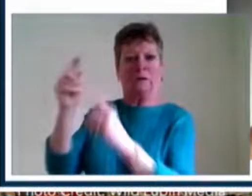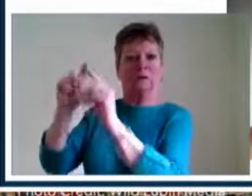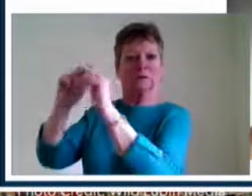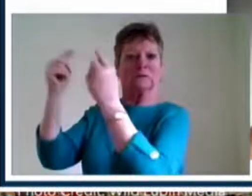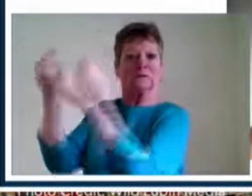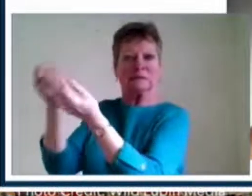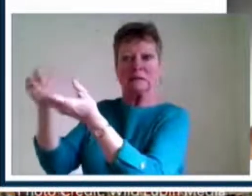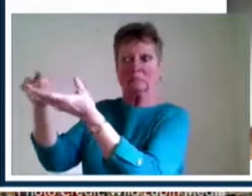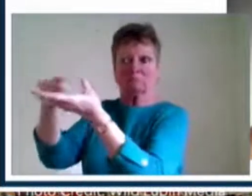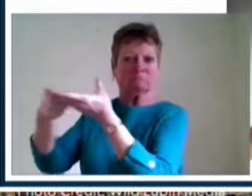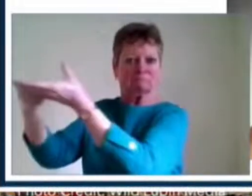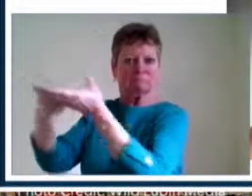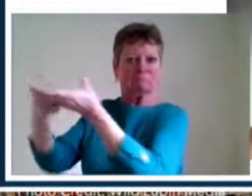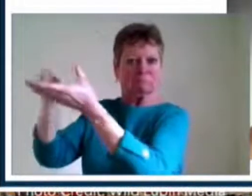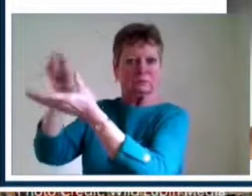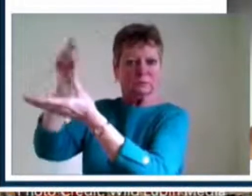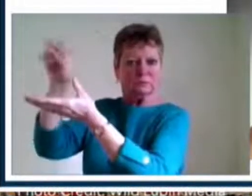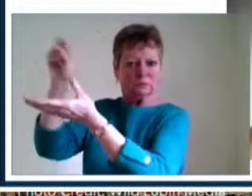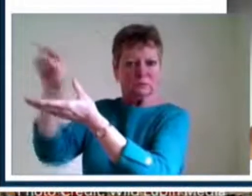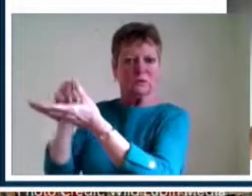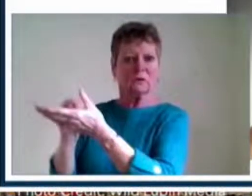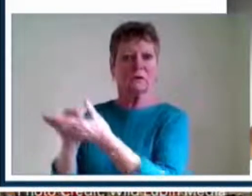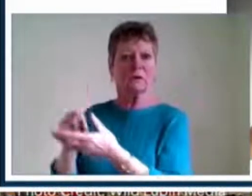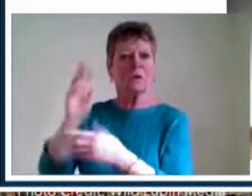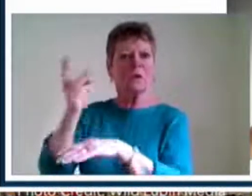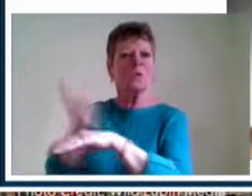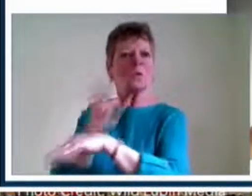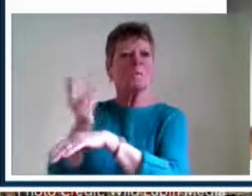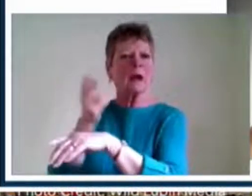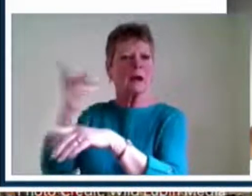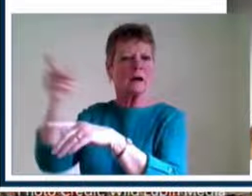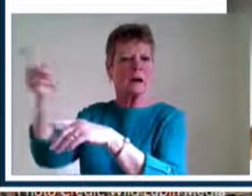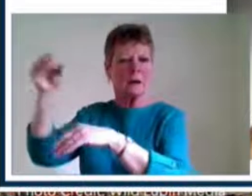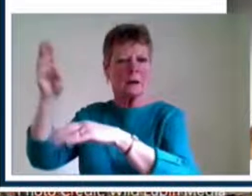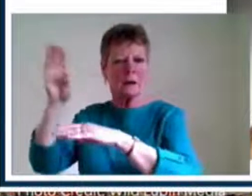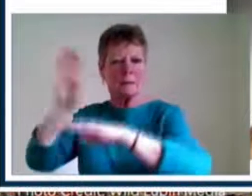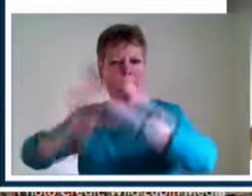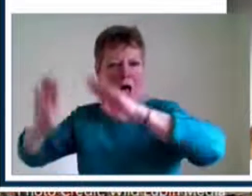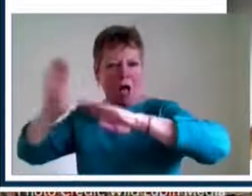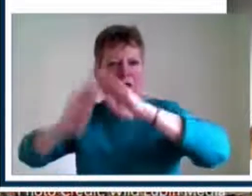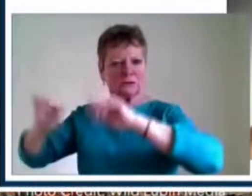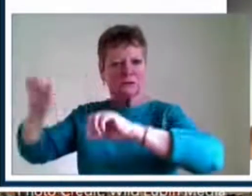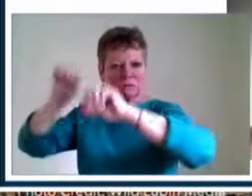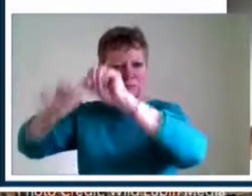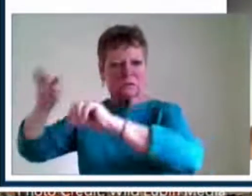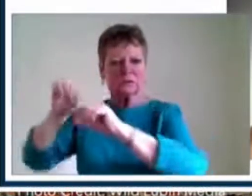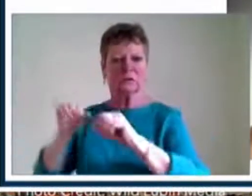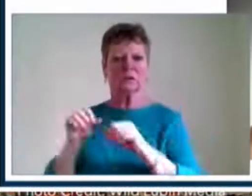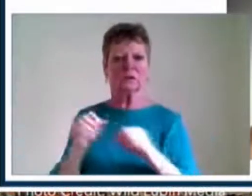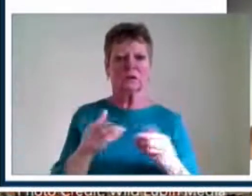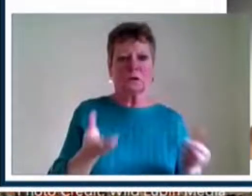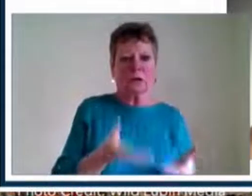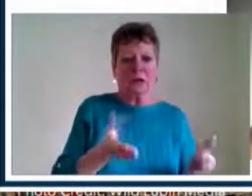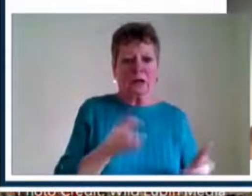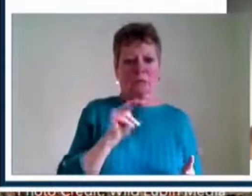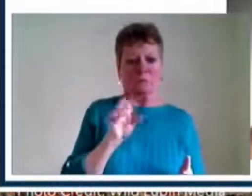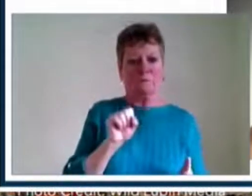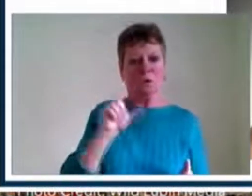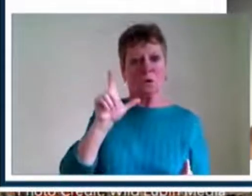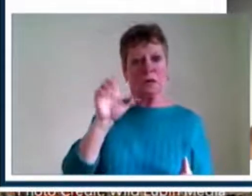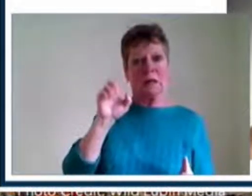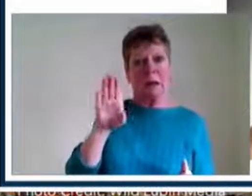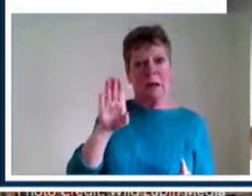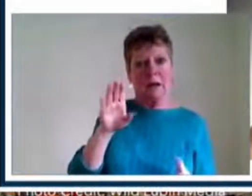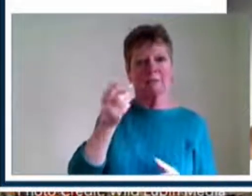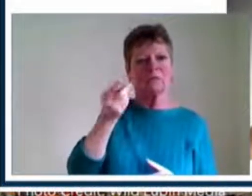National Microbiology Lab in Winnipeg, and Nova Scotia, has our lab leads, Dr. Hatchett